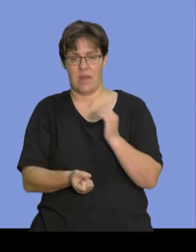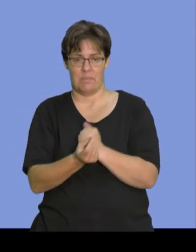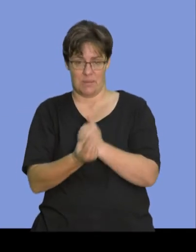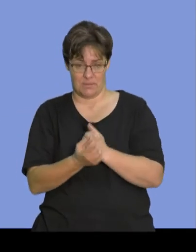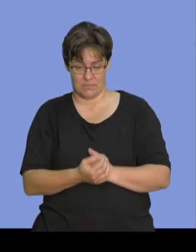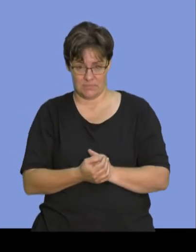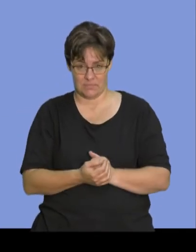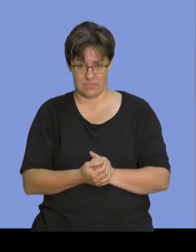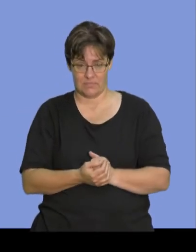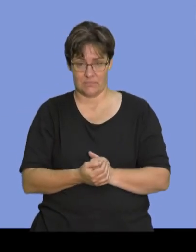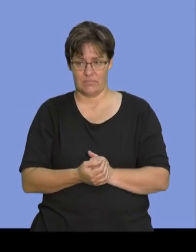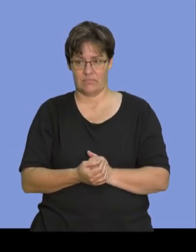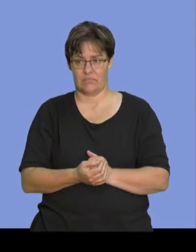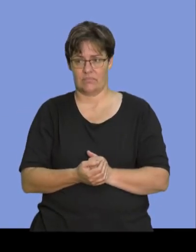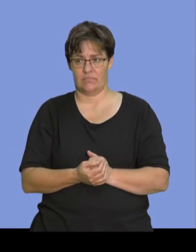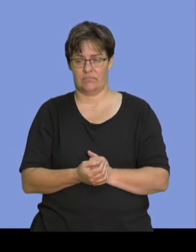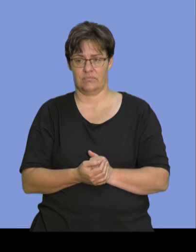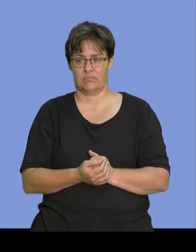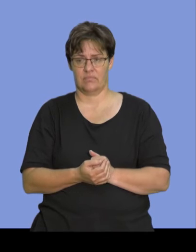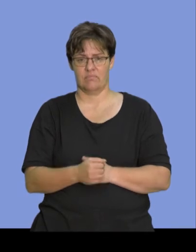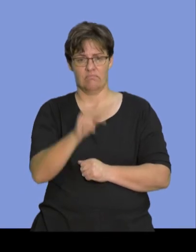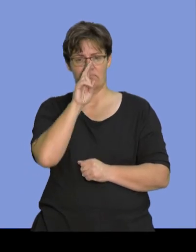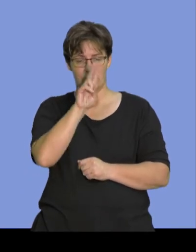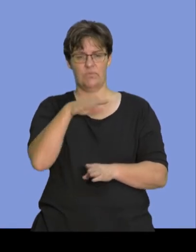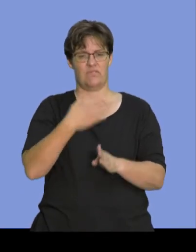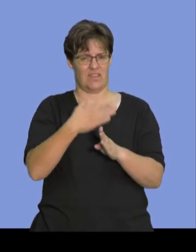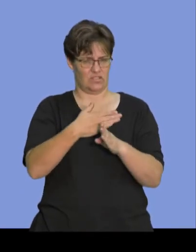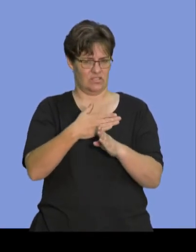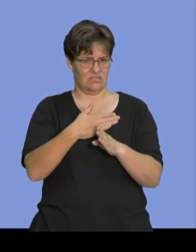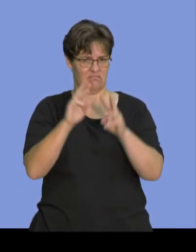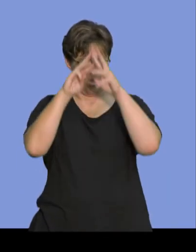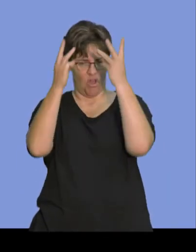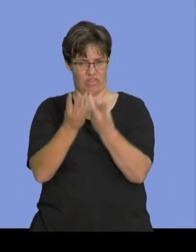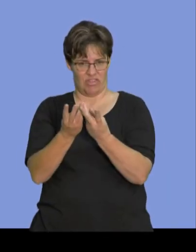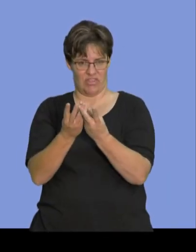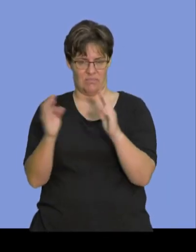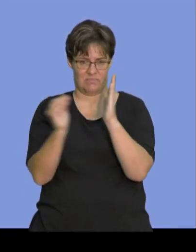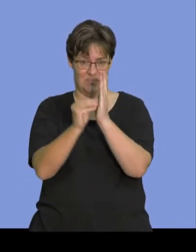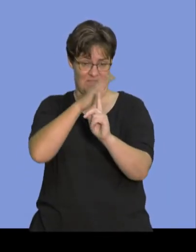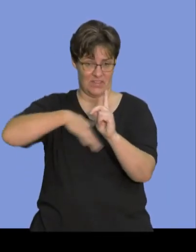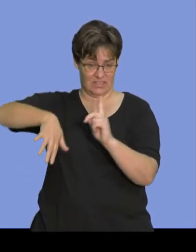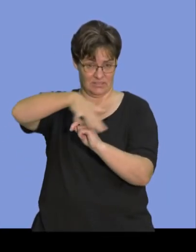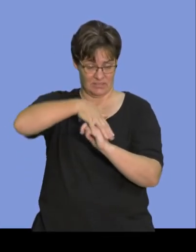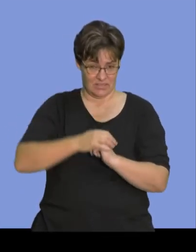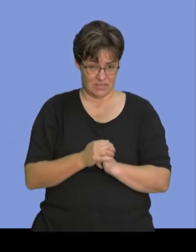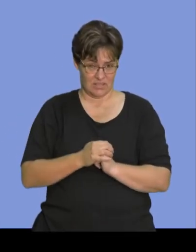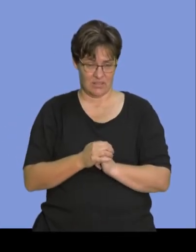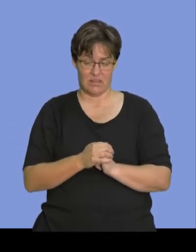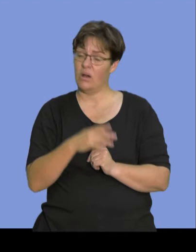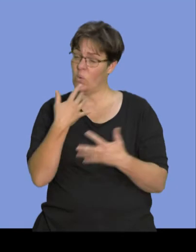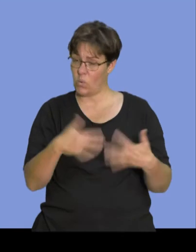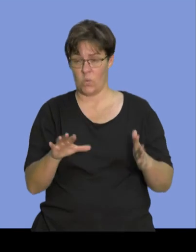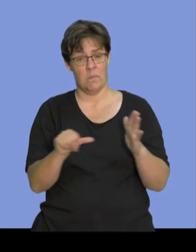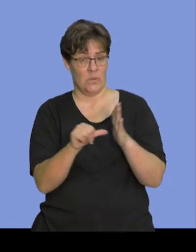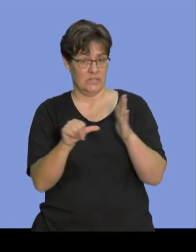is coupled to that, okay? And then let's look at the functions of the Earth's magnetic field. There is a